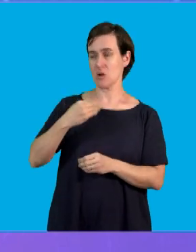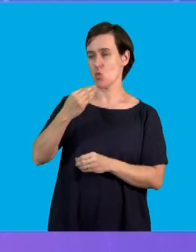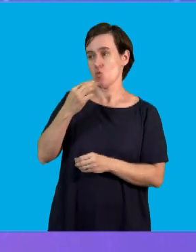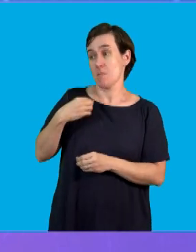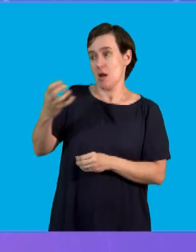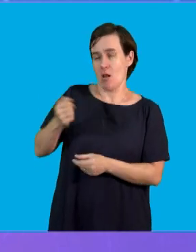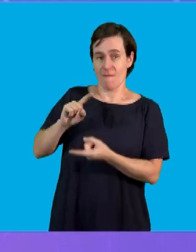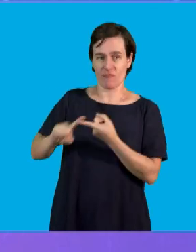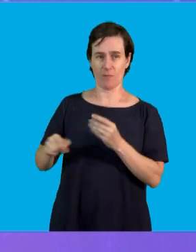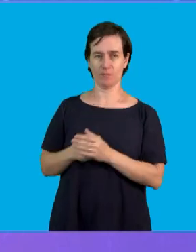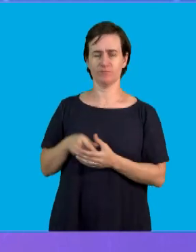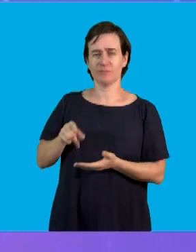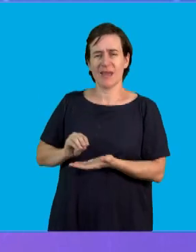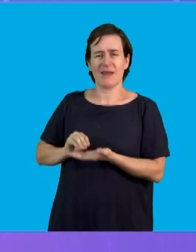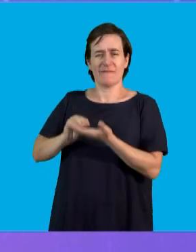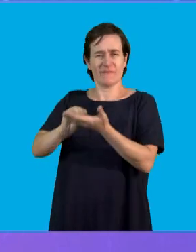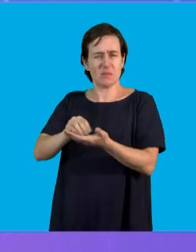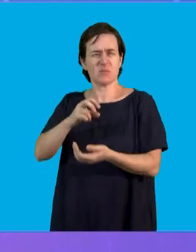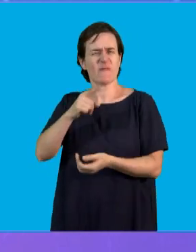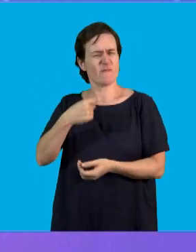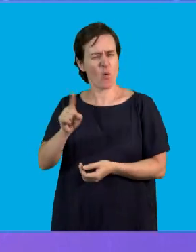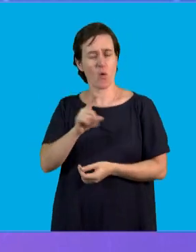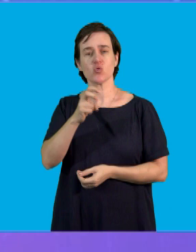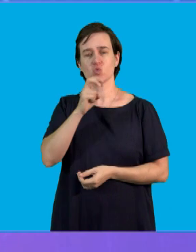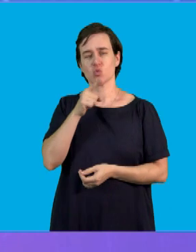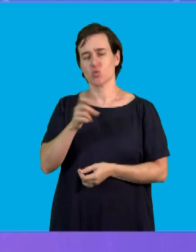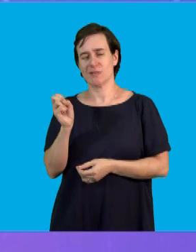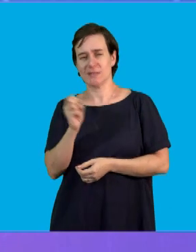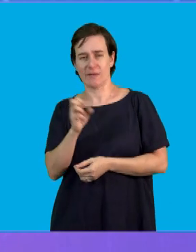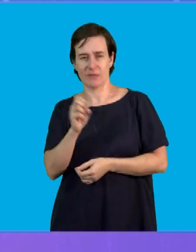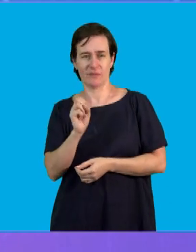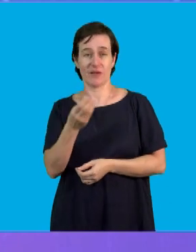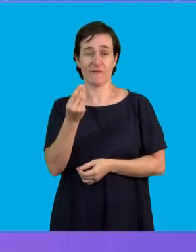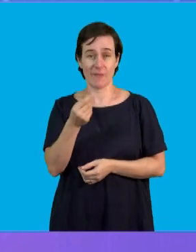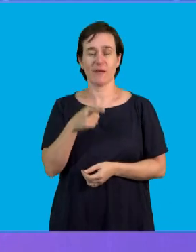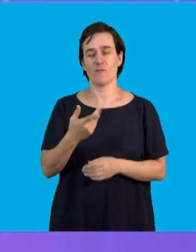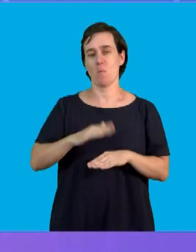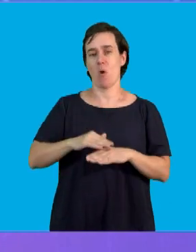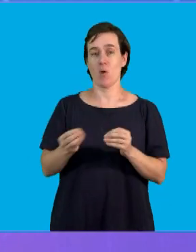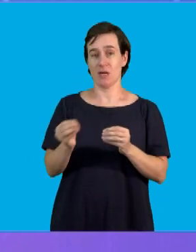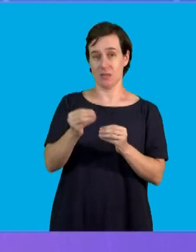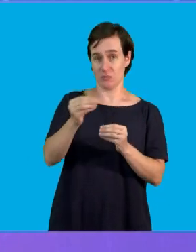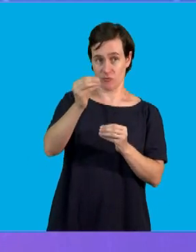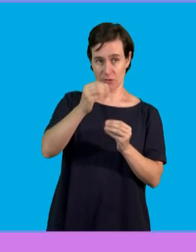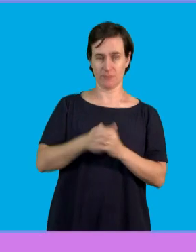borrower? An investment is used to save money to accumulate an interest.